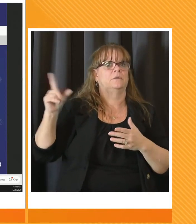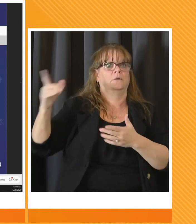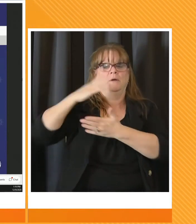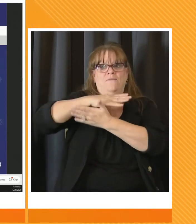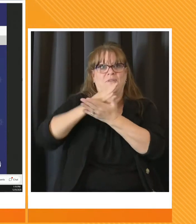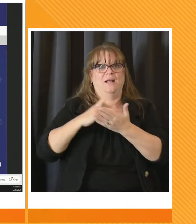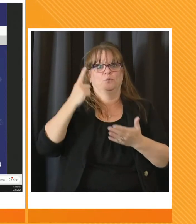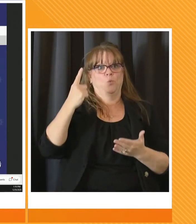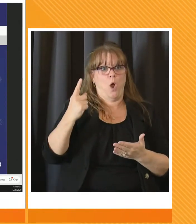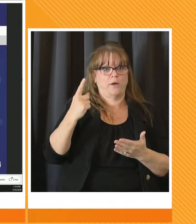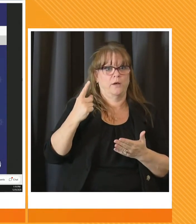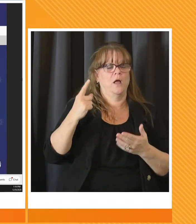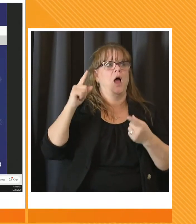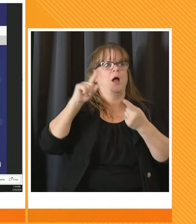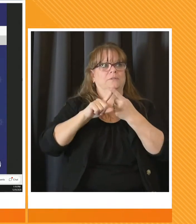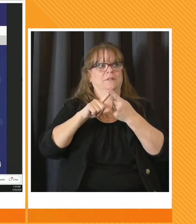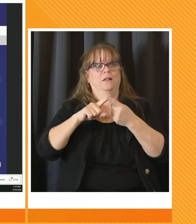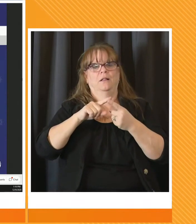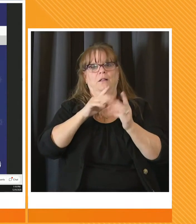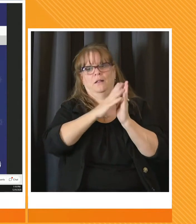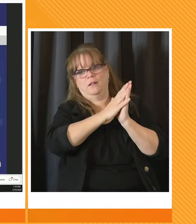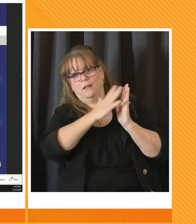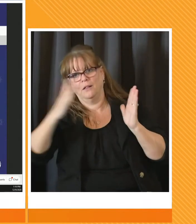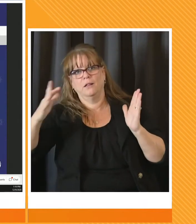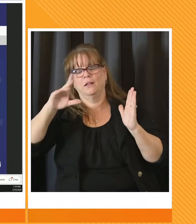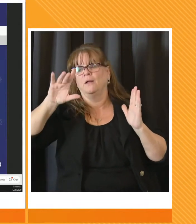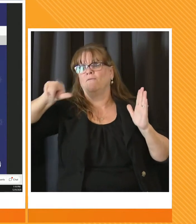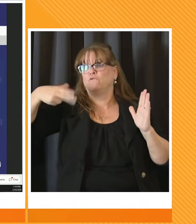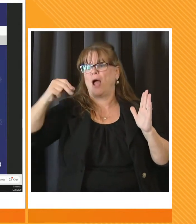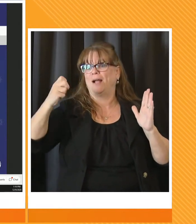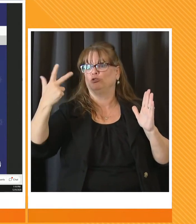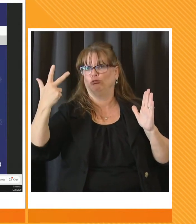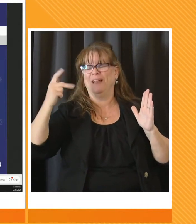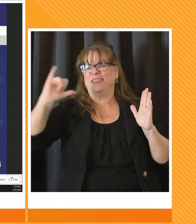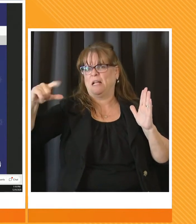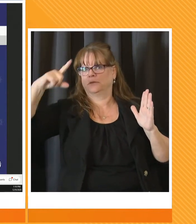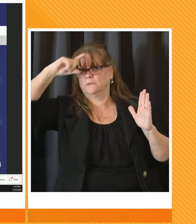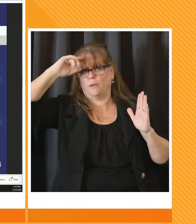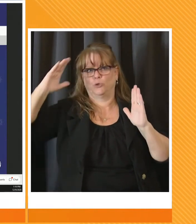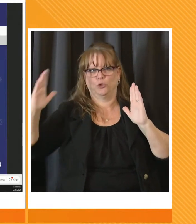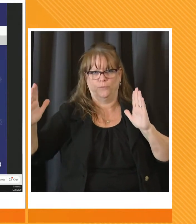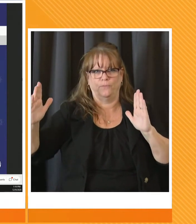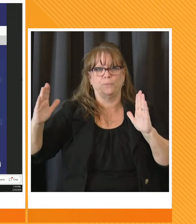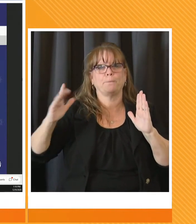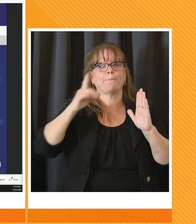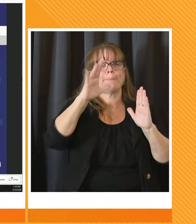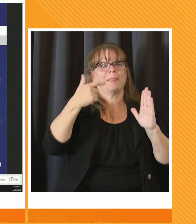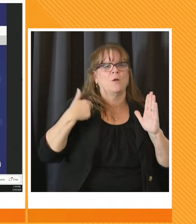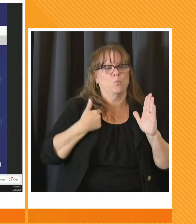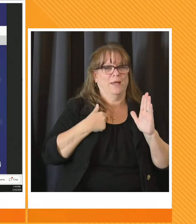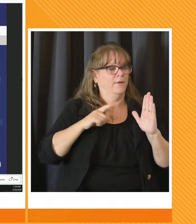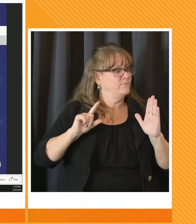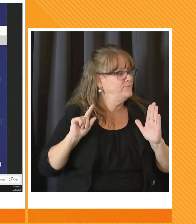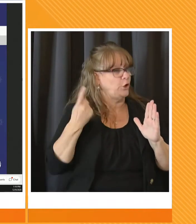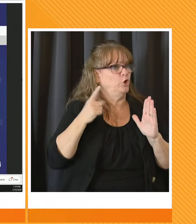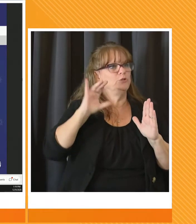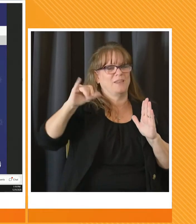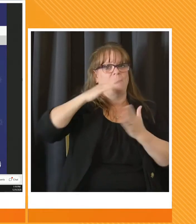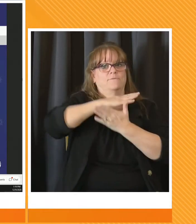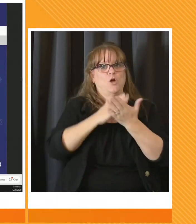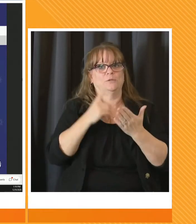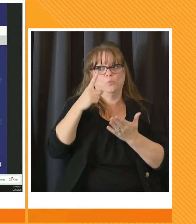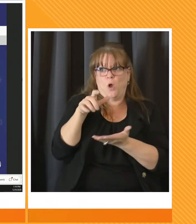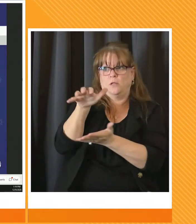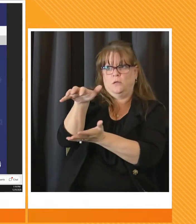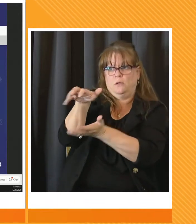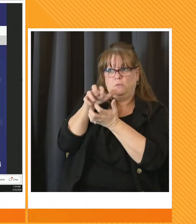will begin as early as we receive that first allocation of vaccine on the ground in Colorado. Phase